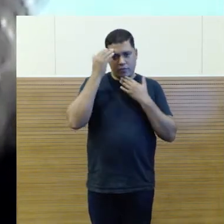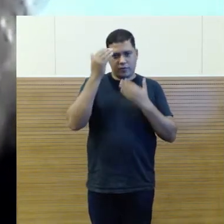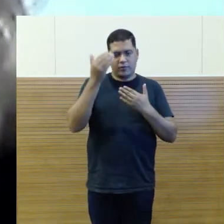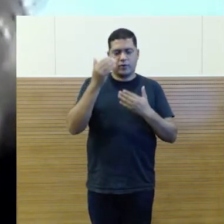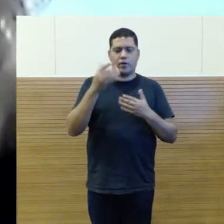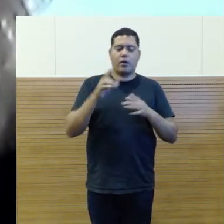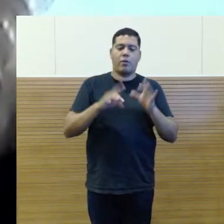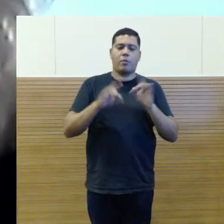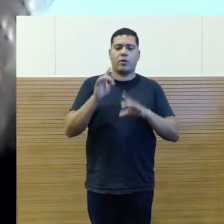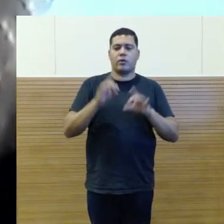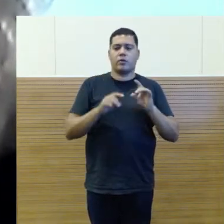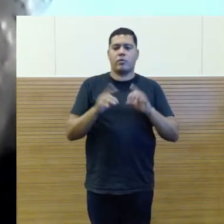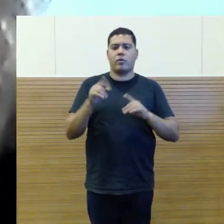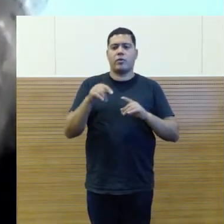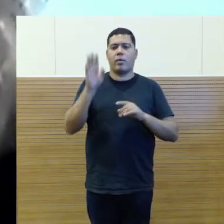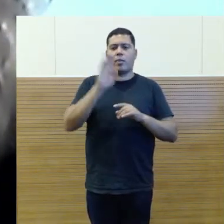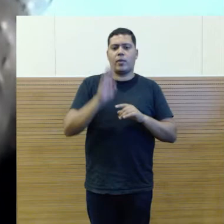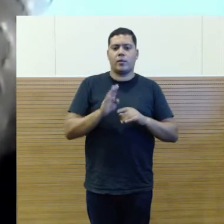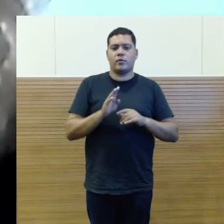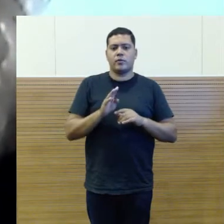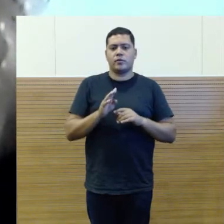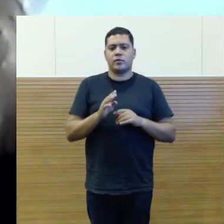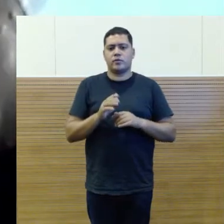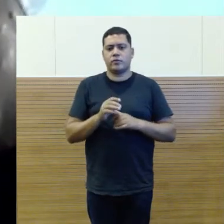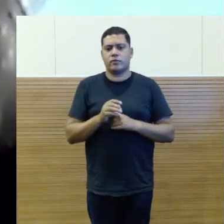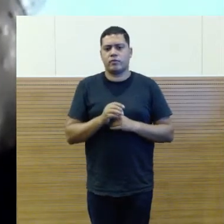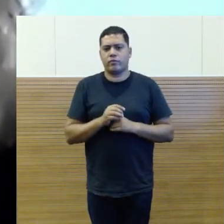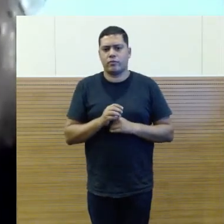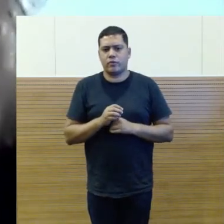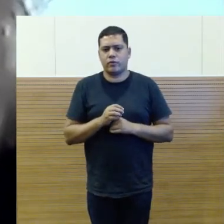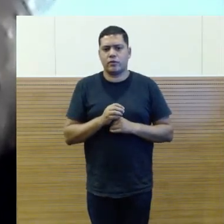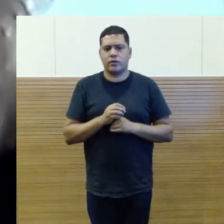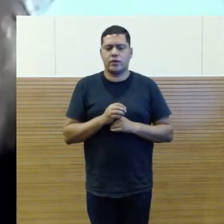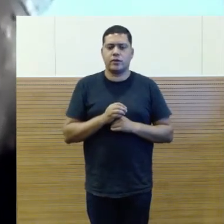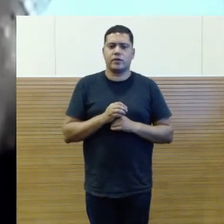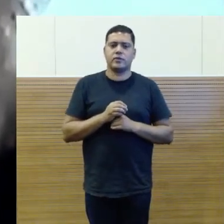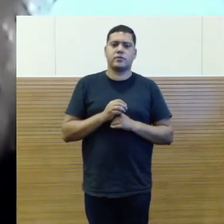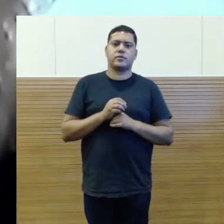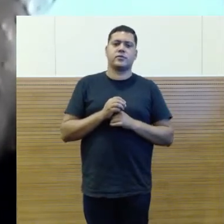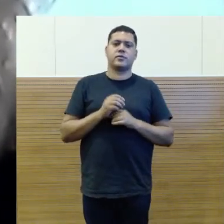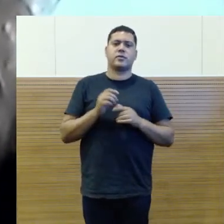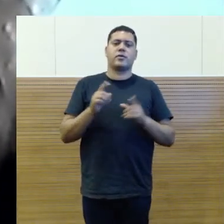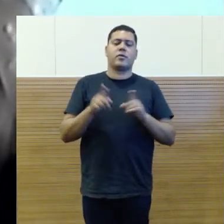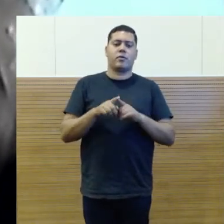important organization, for the countries to continue the work.